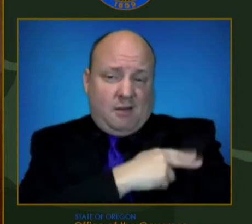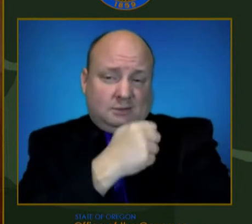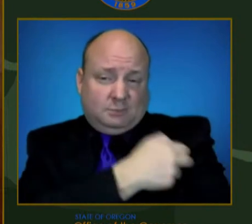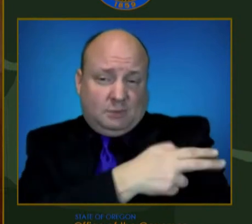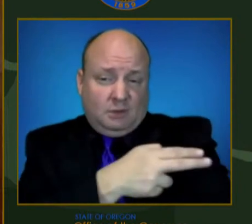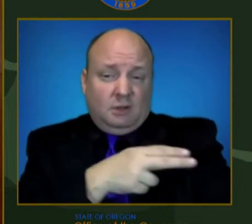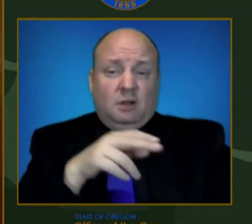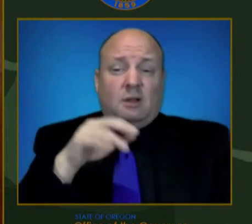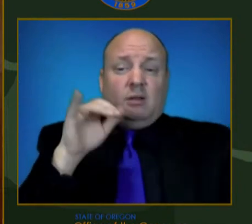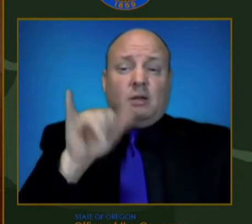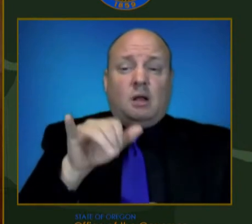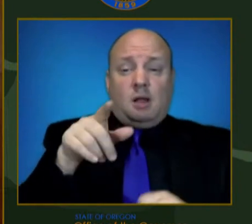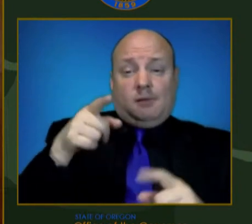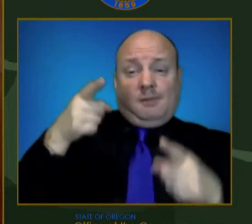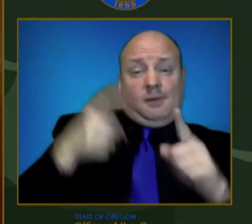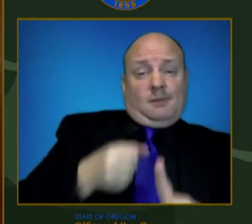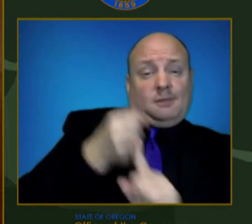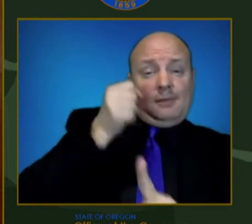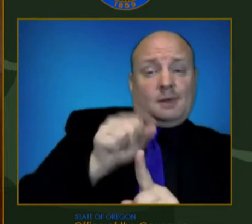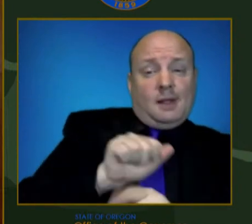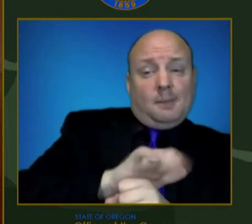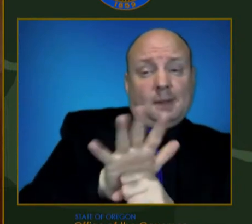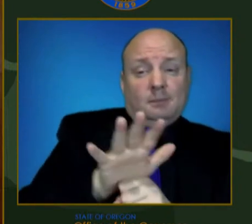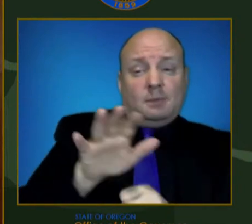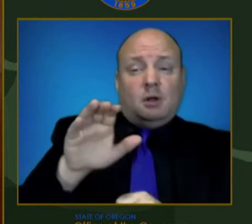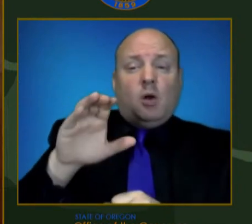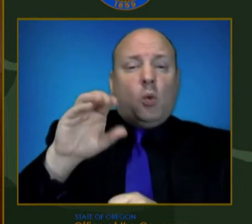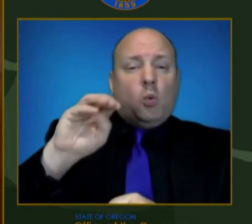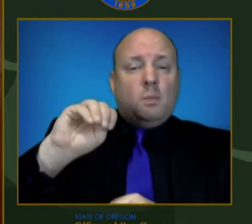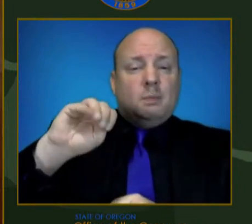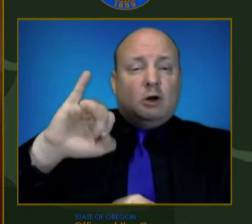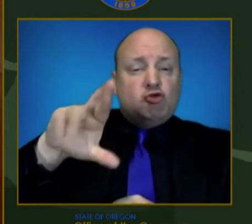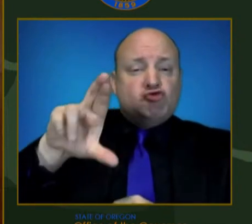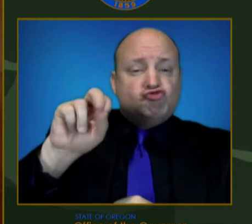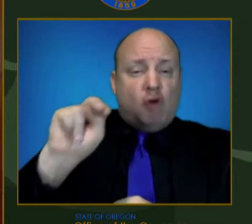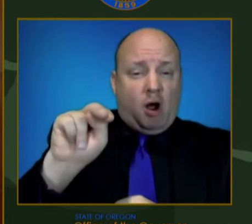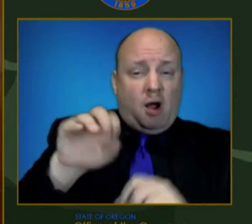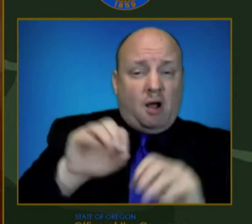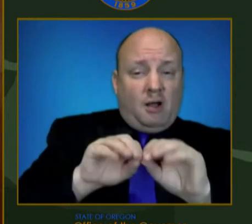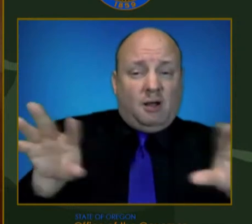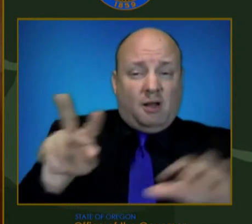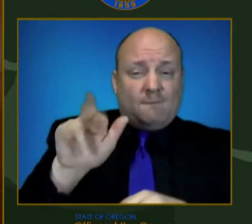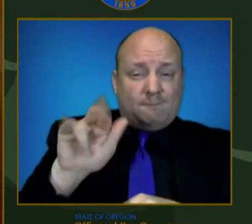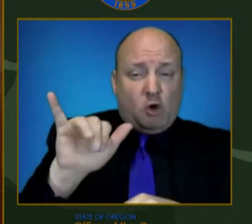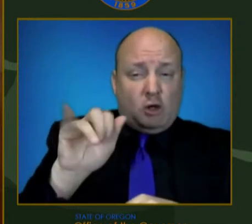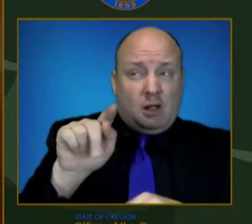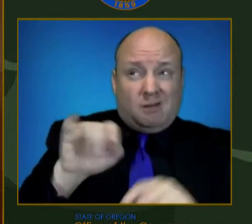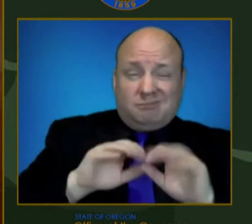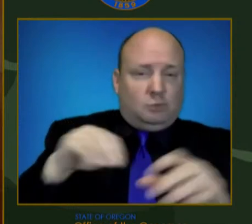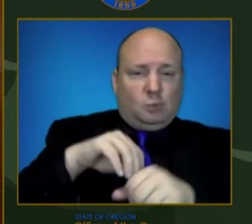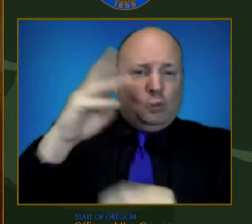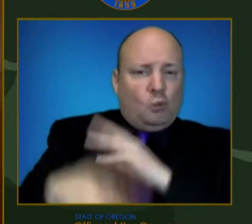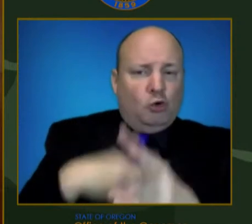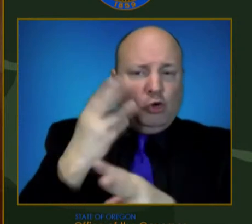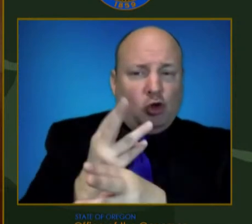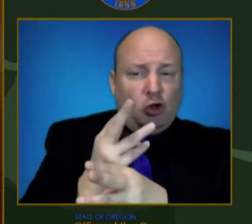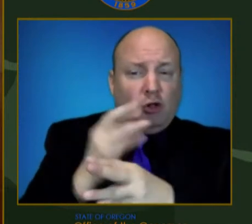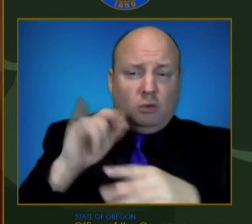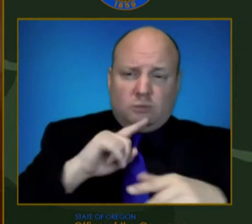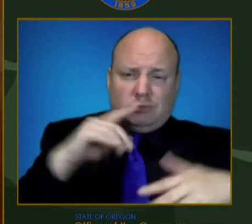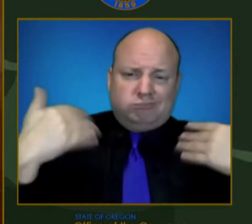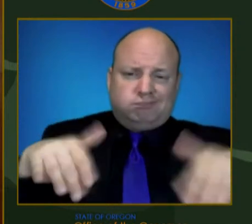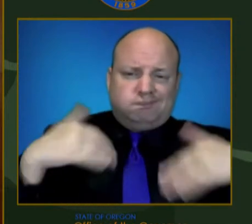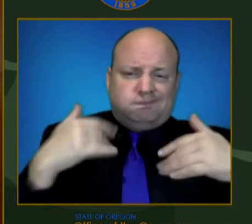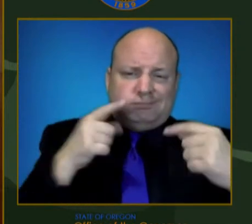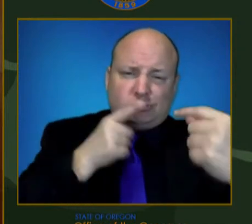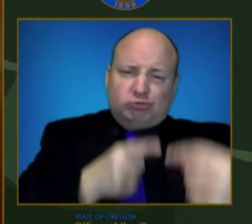Omicron wave that has swept the world. And while this is indeed one of the more difficult chapters of the